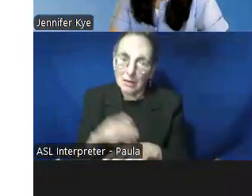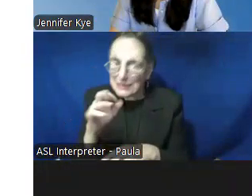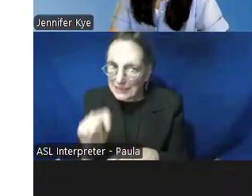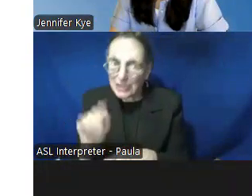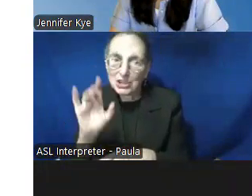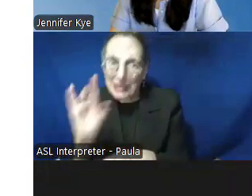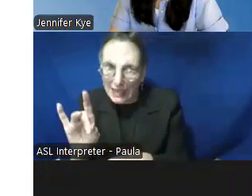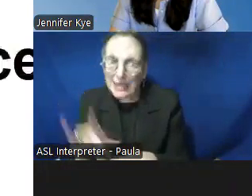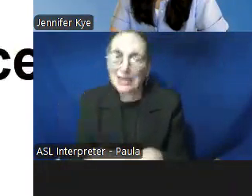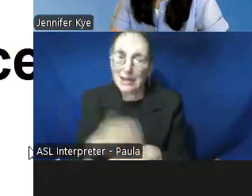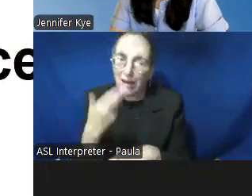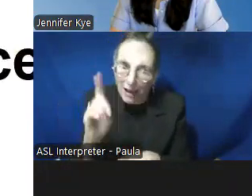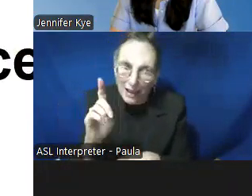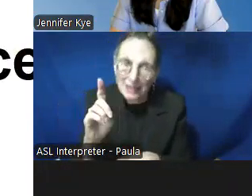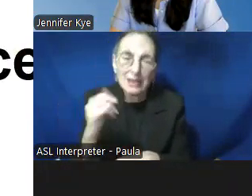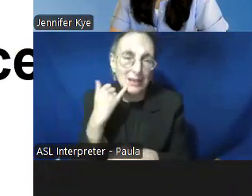slide.